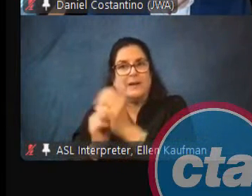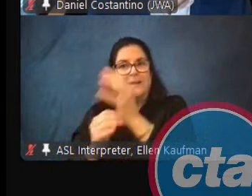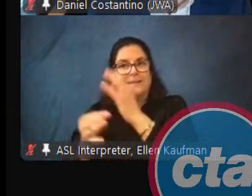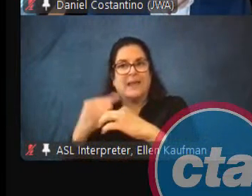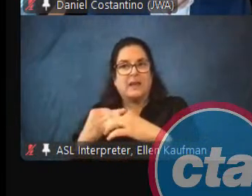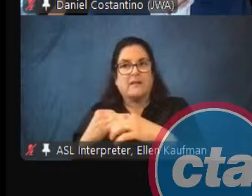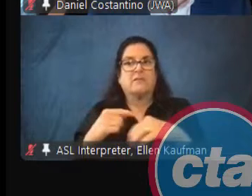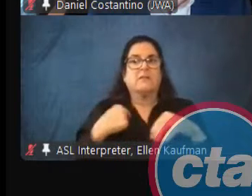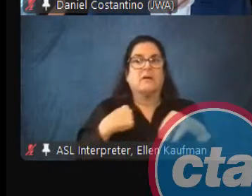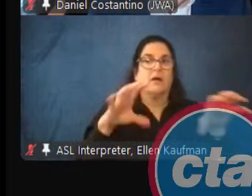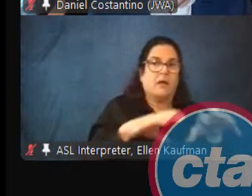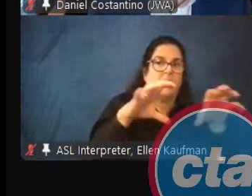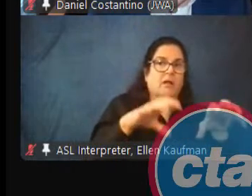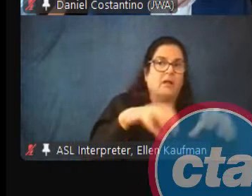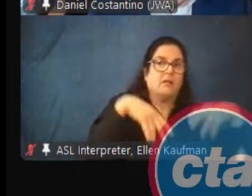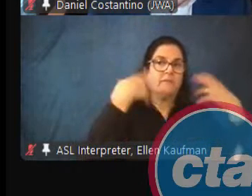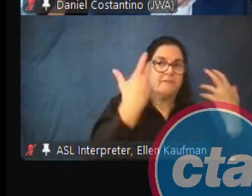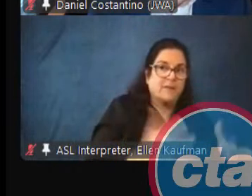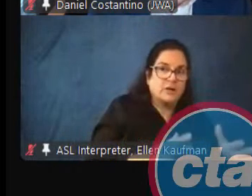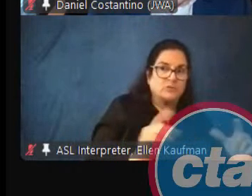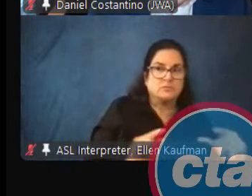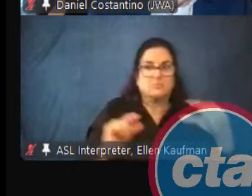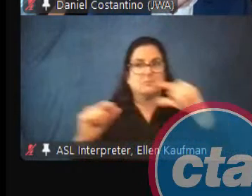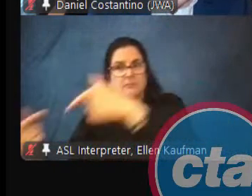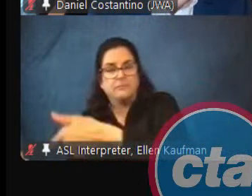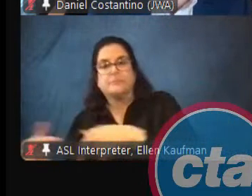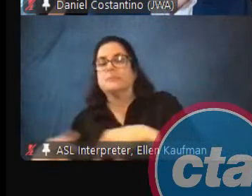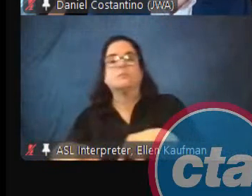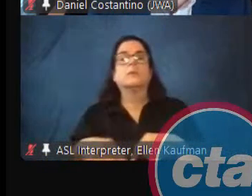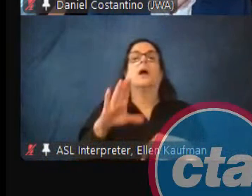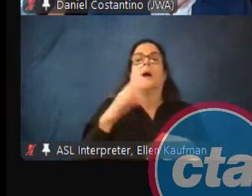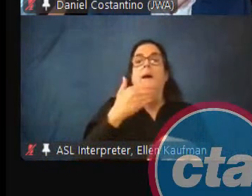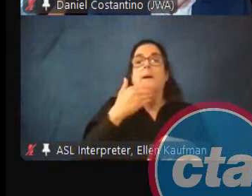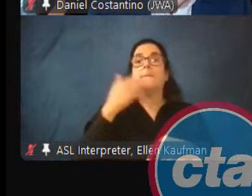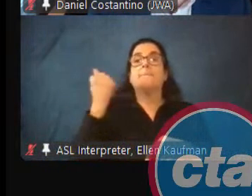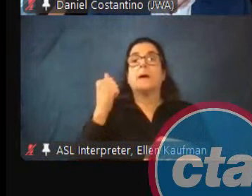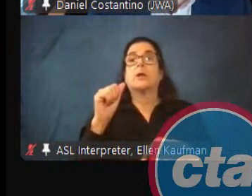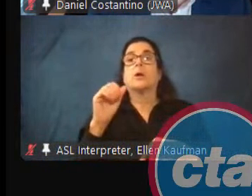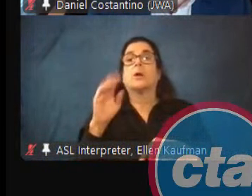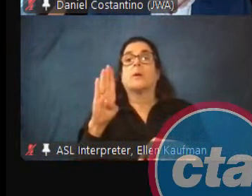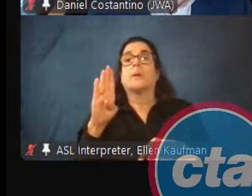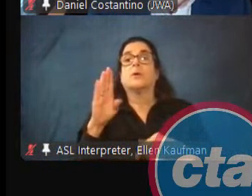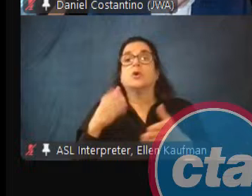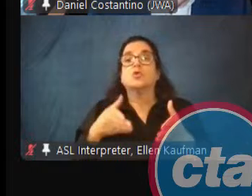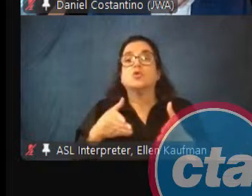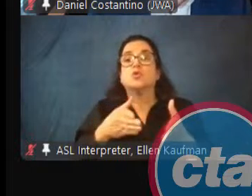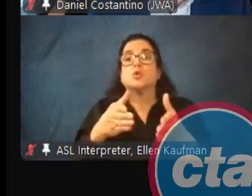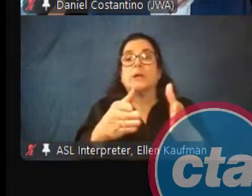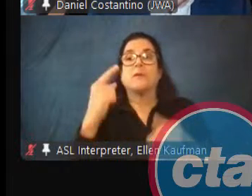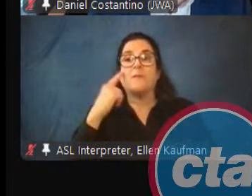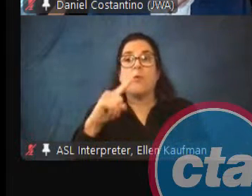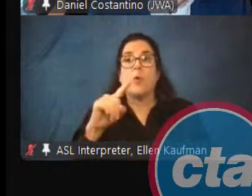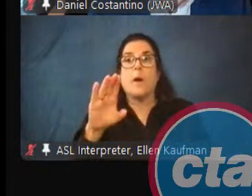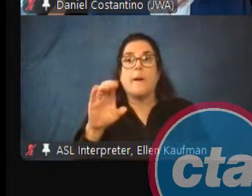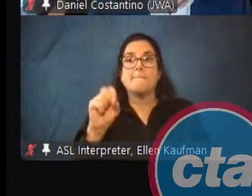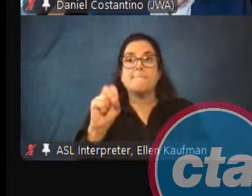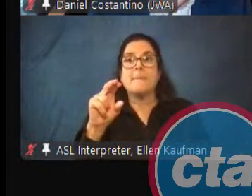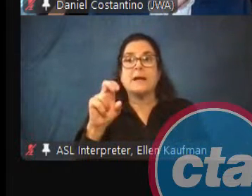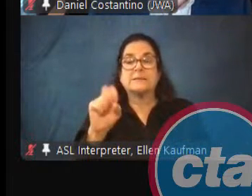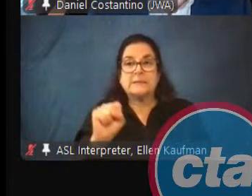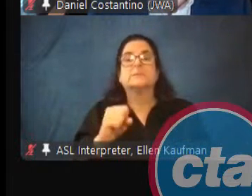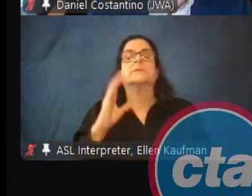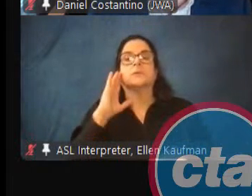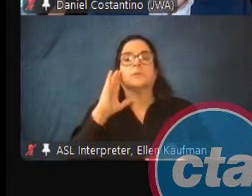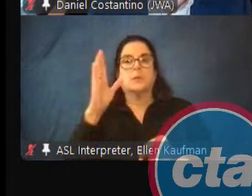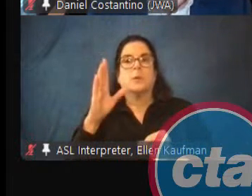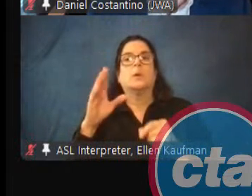so we have the Better Streets for Buses plan. We've launched the Better Streets for Buses corridor study. So we'll start studying. That's actually out on